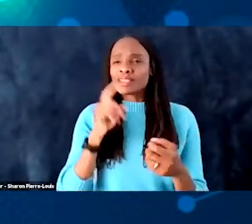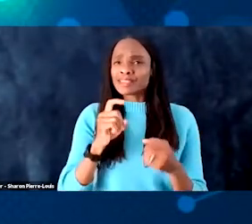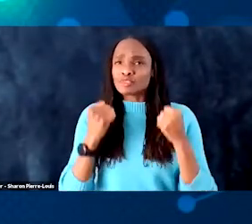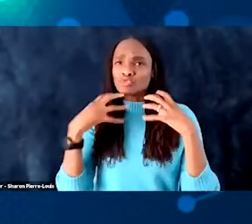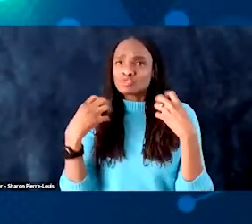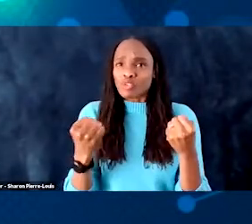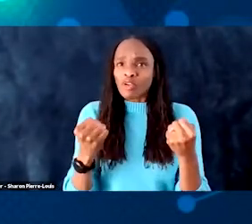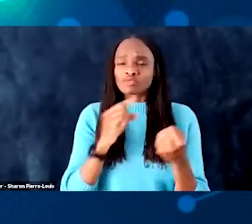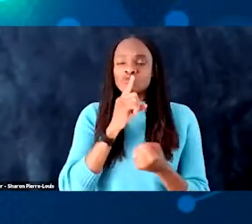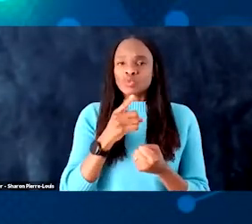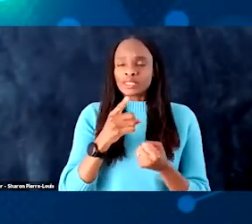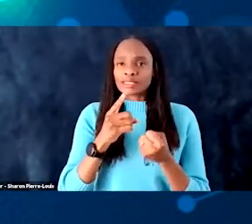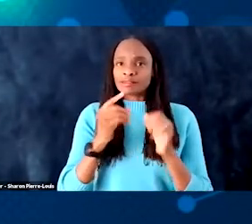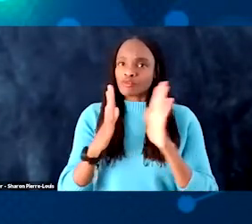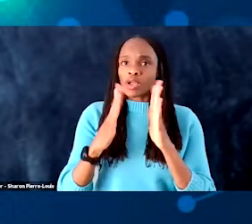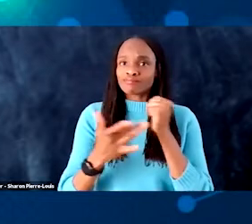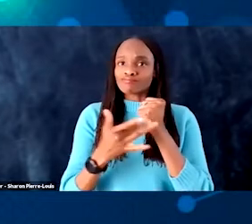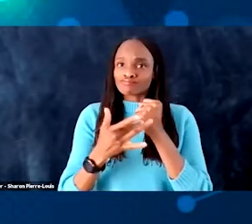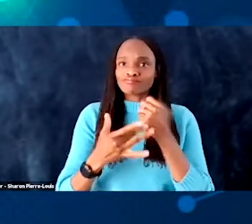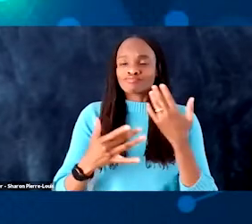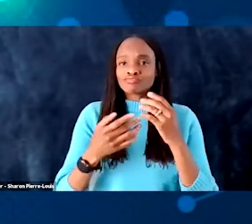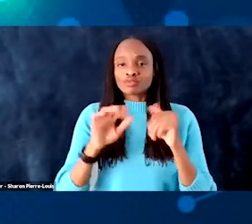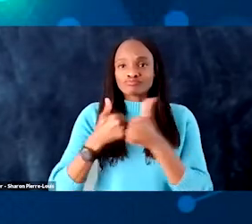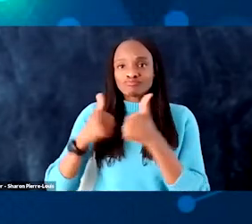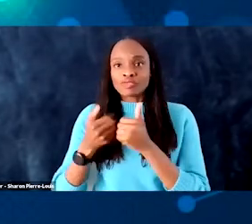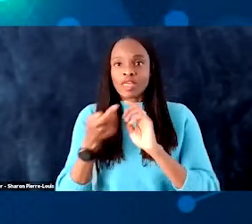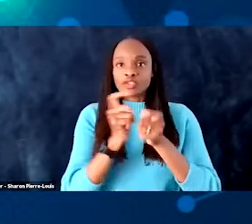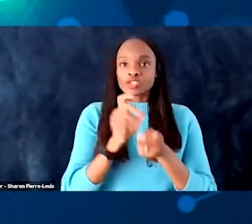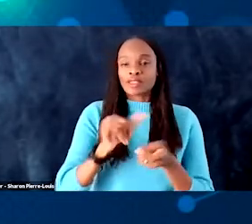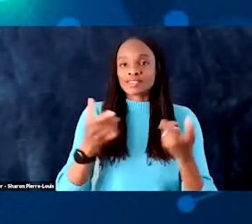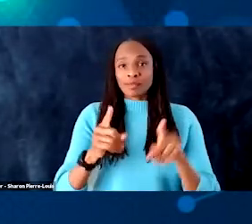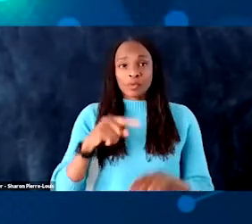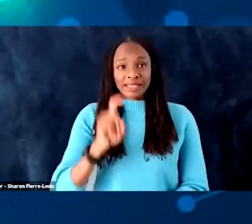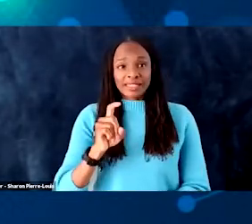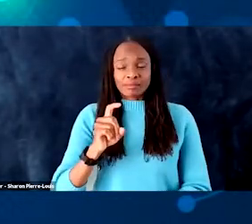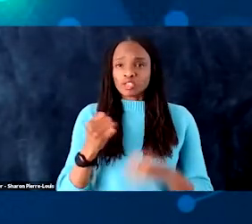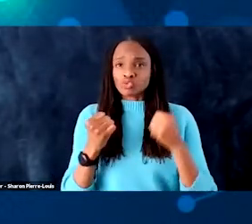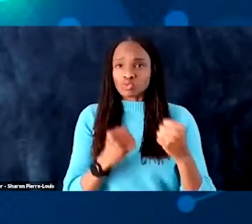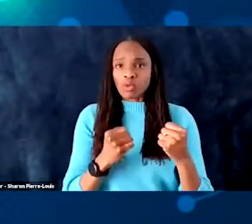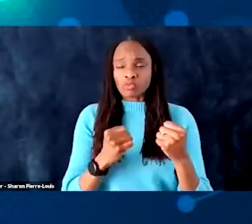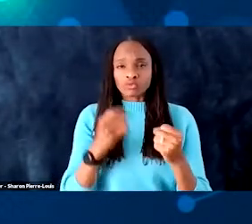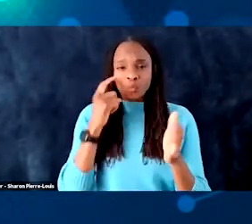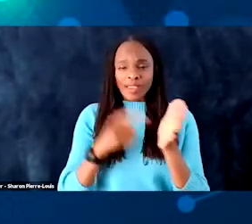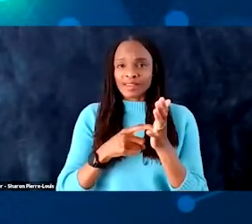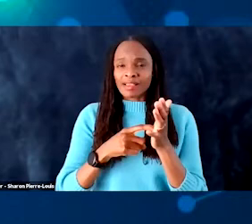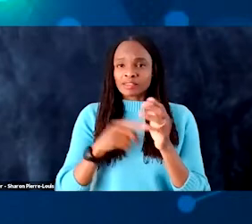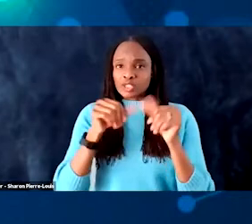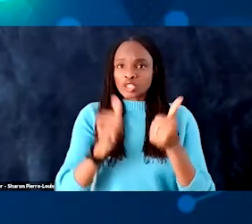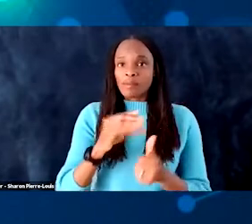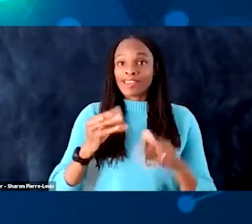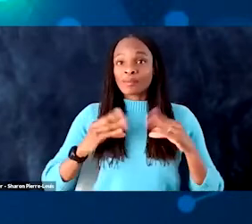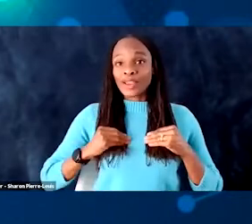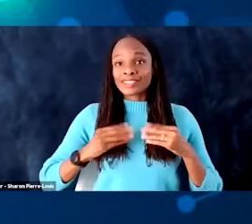challenge, technological challenges and the changes that are occurring. We need to be strong to recognize, shape, and embrace